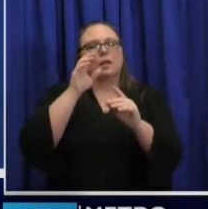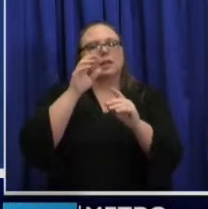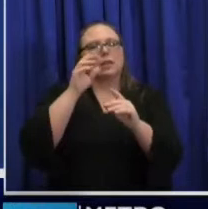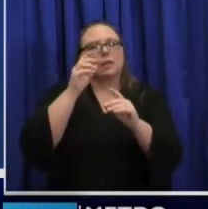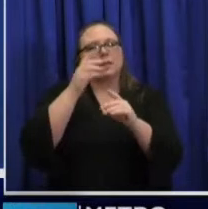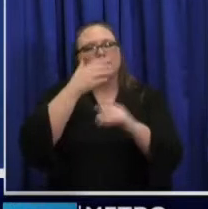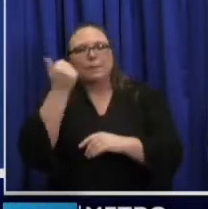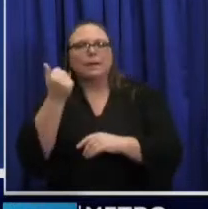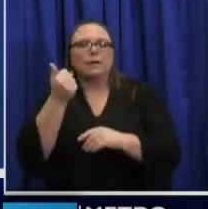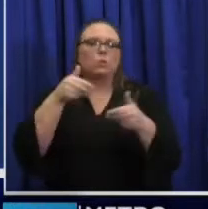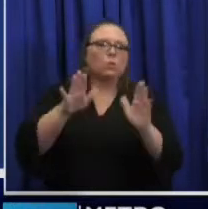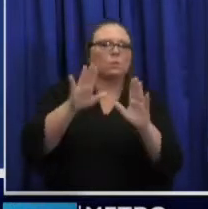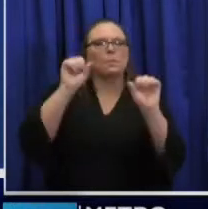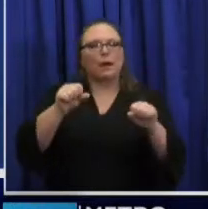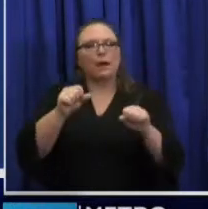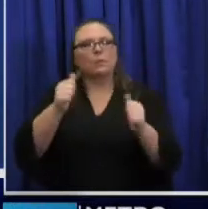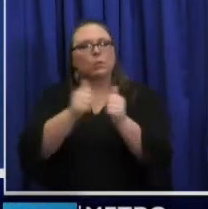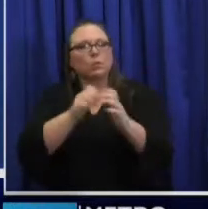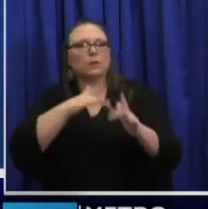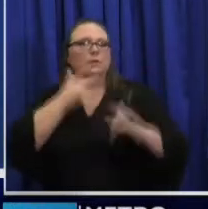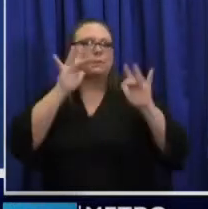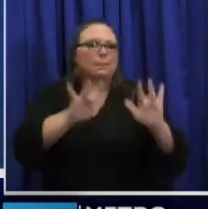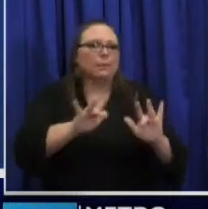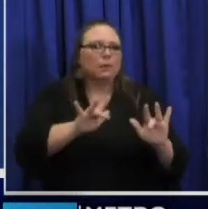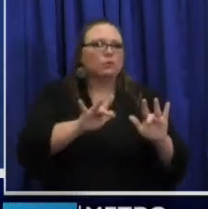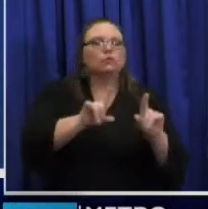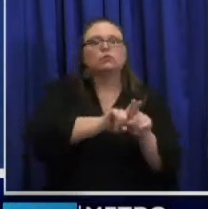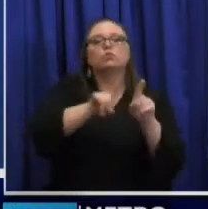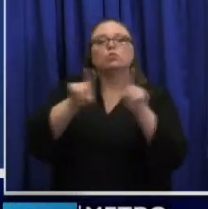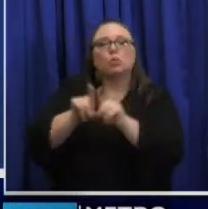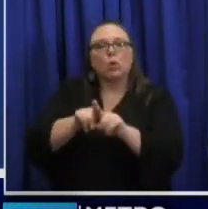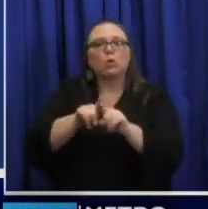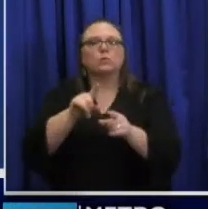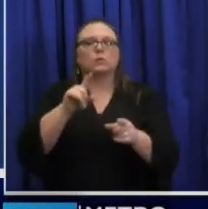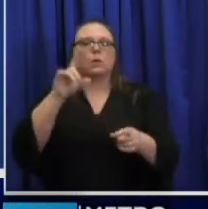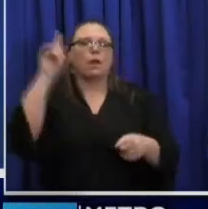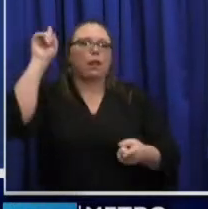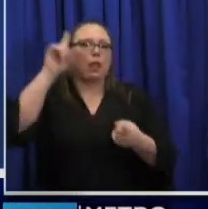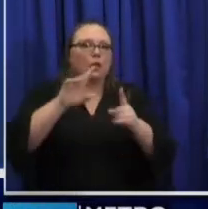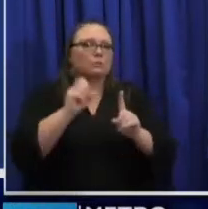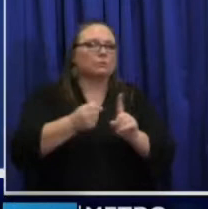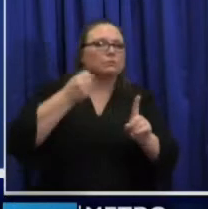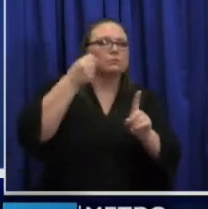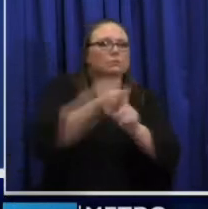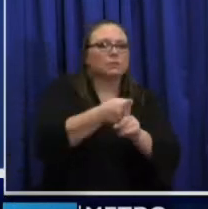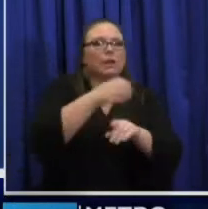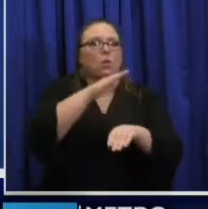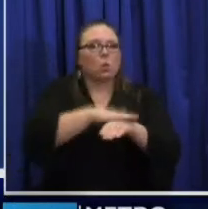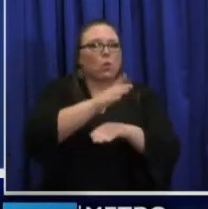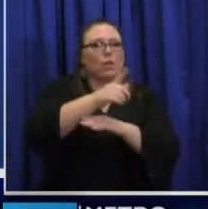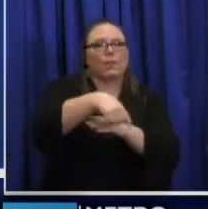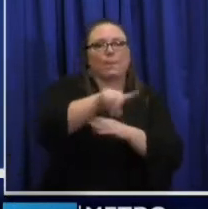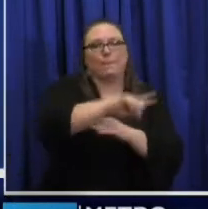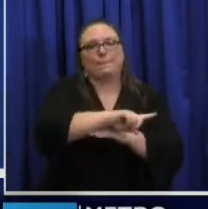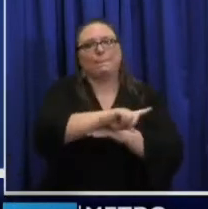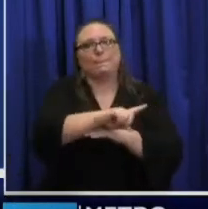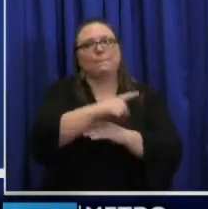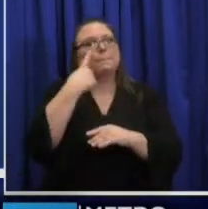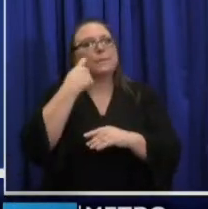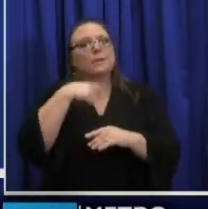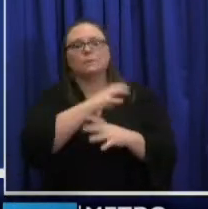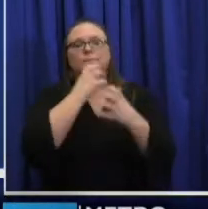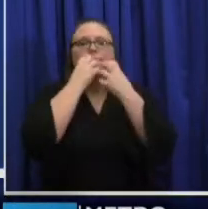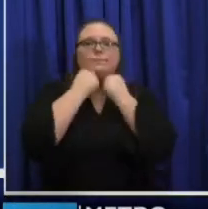as compassionately as possible and in a way that lessens the impact on our